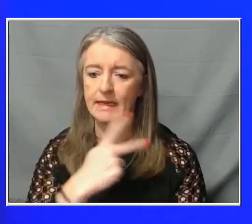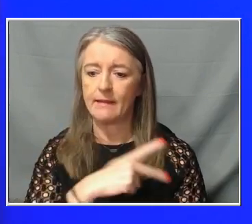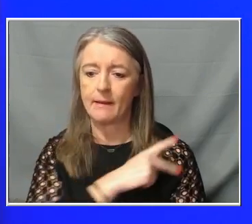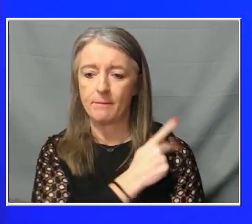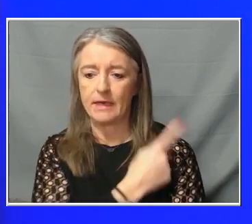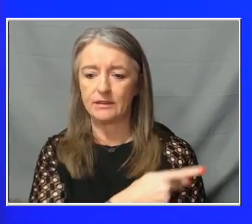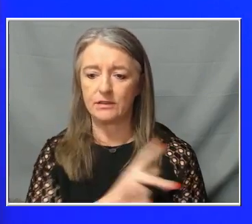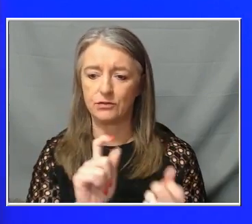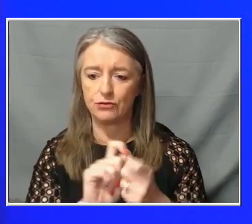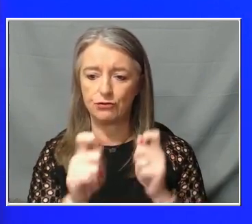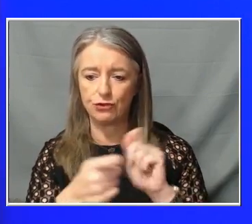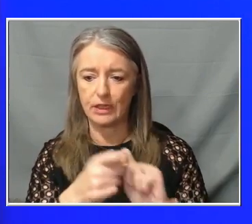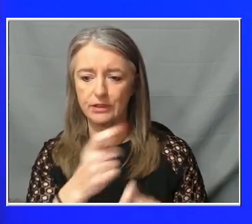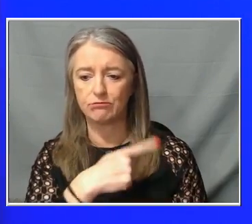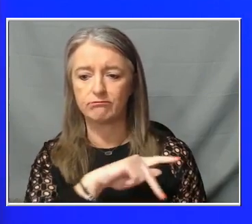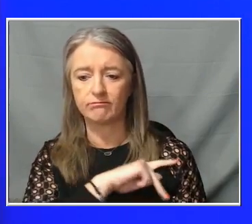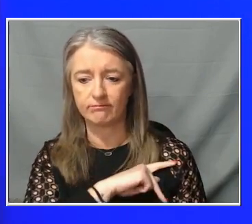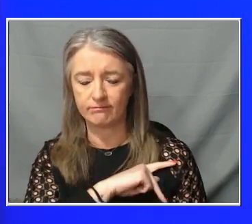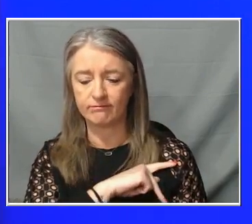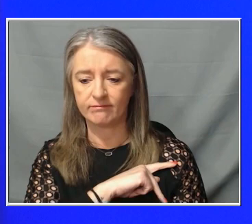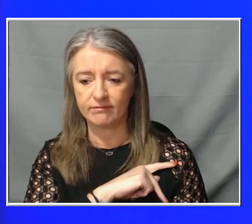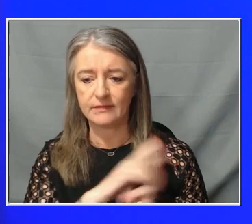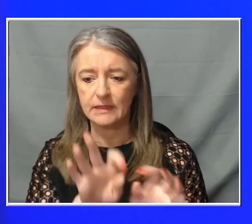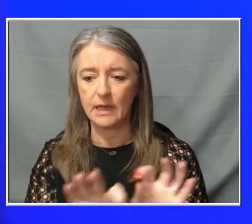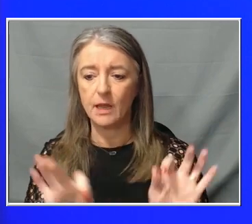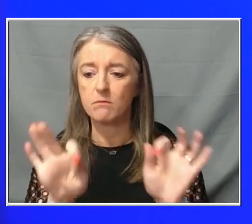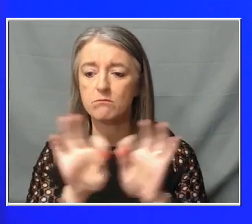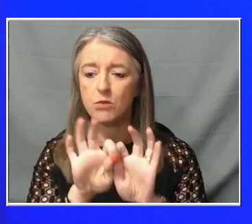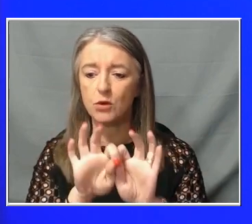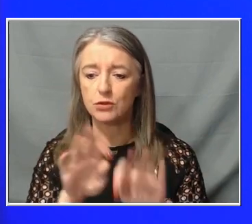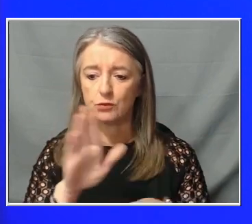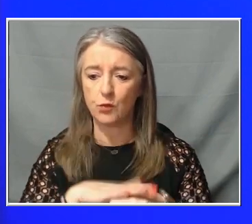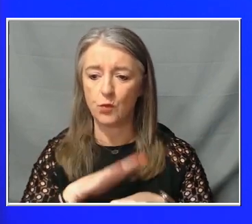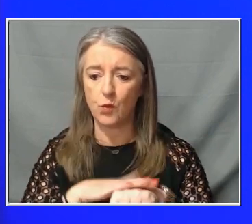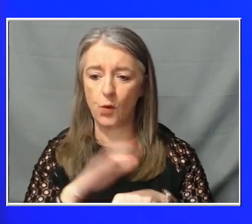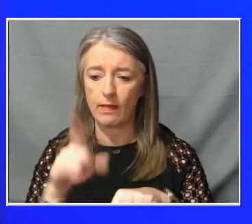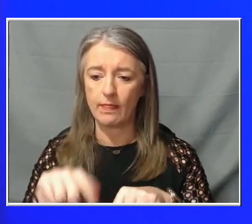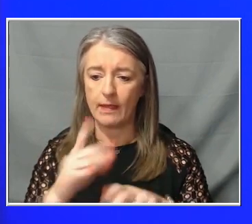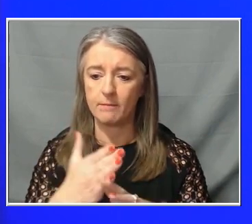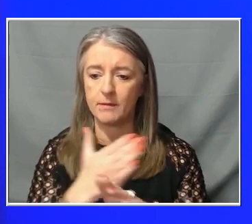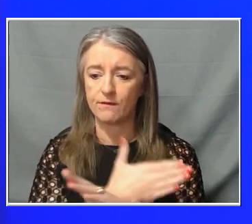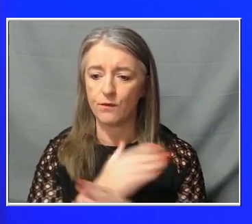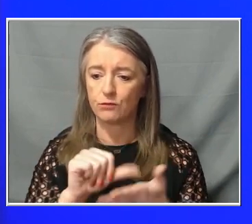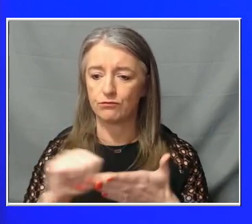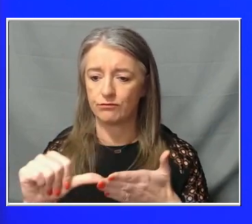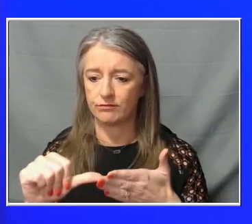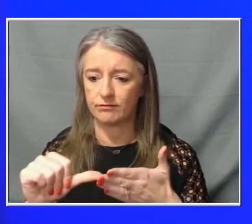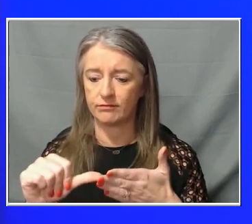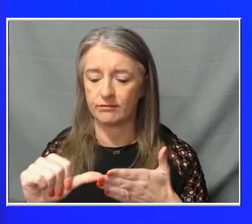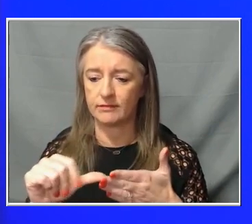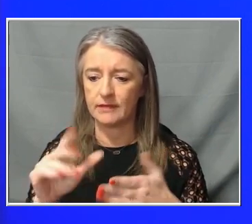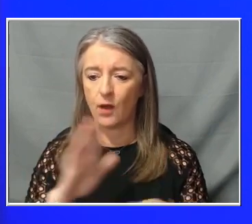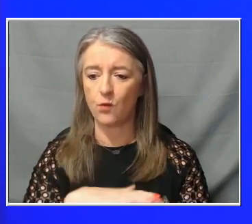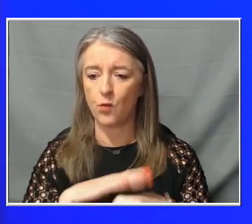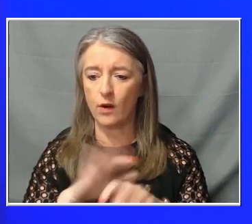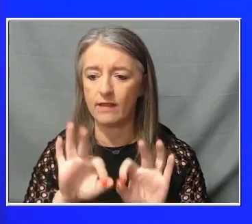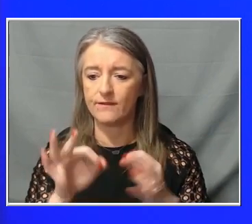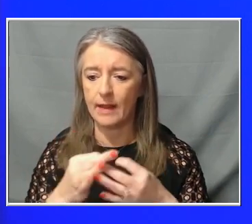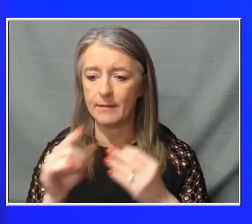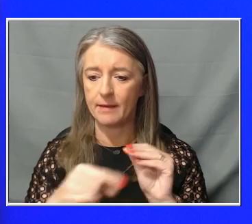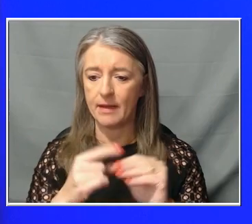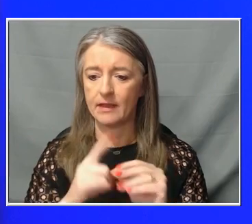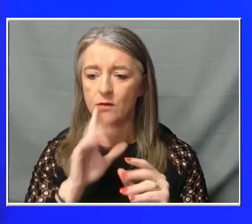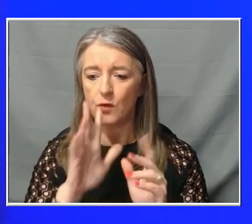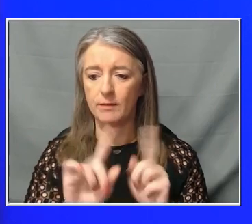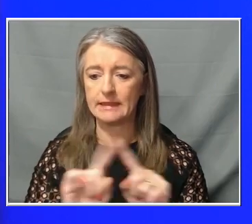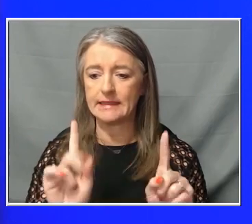dramatically changed personality, and it's important to warn them about that and warn the family about that, because they'll be different